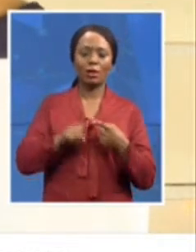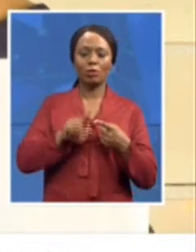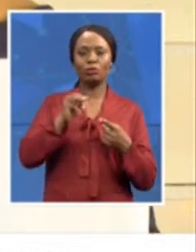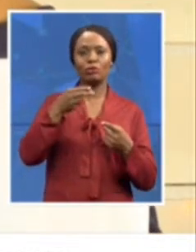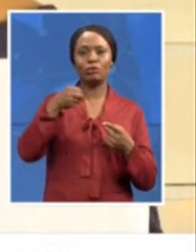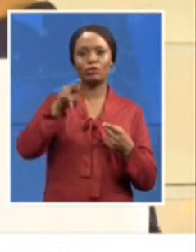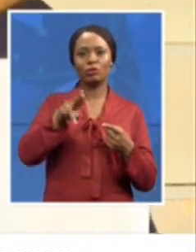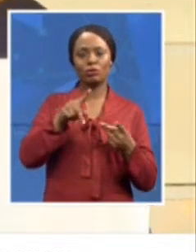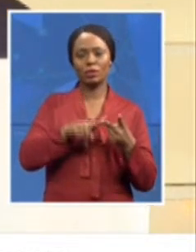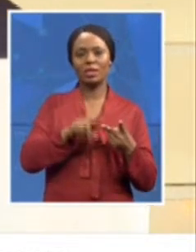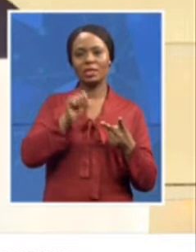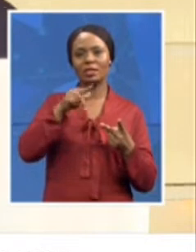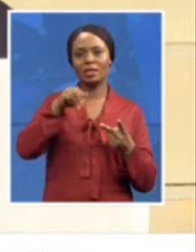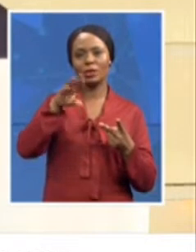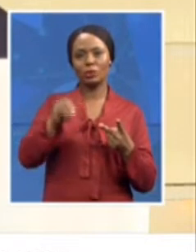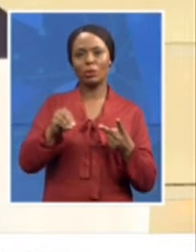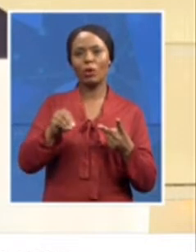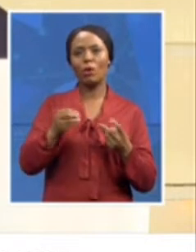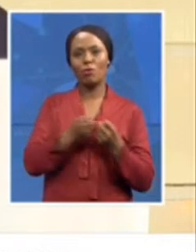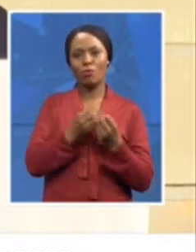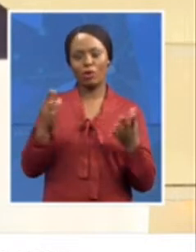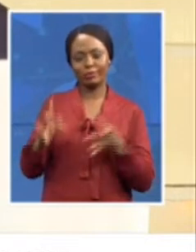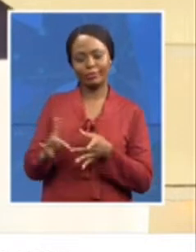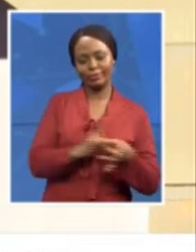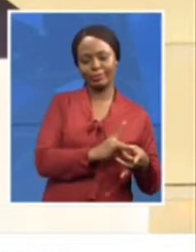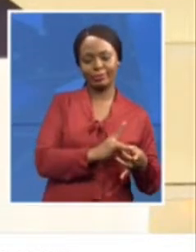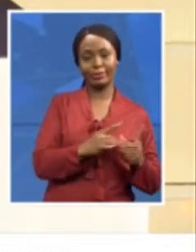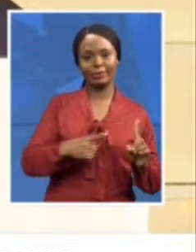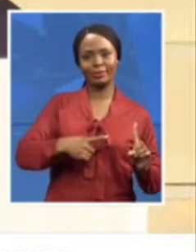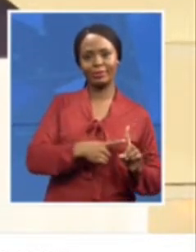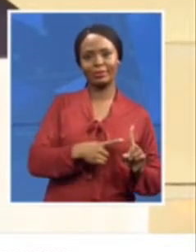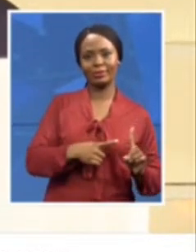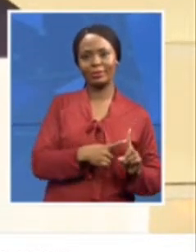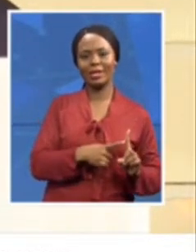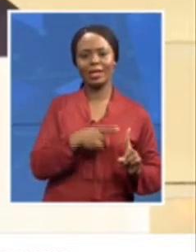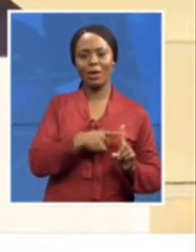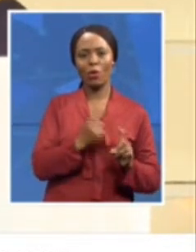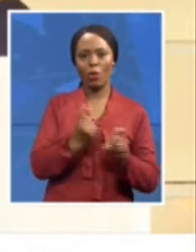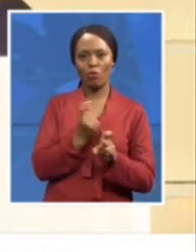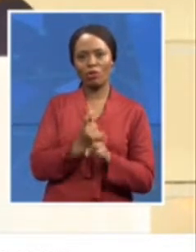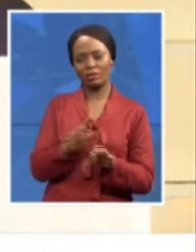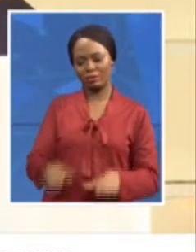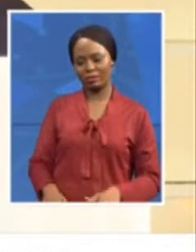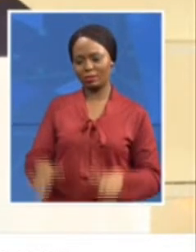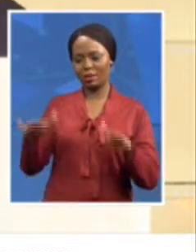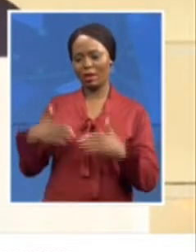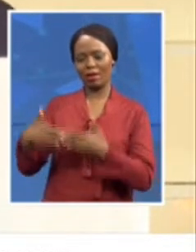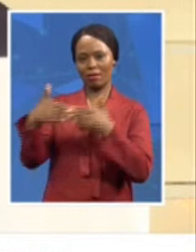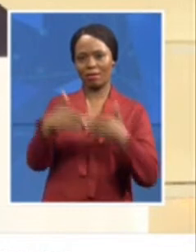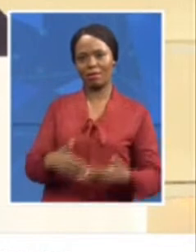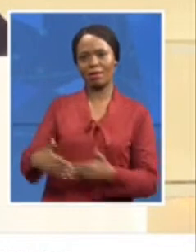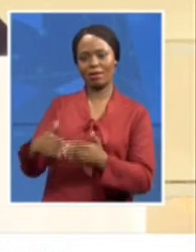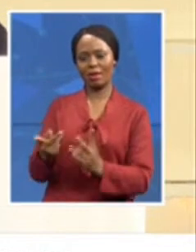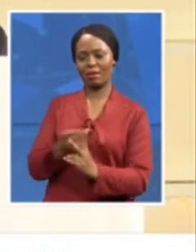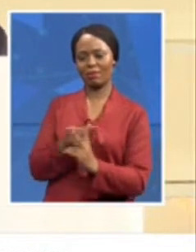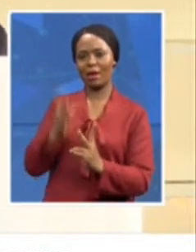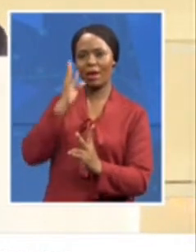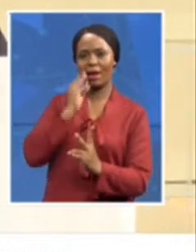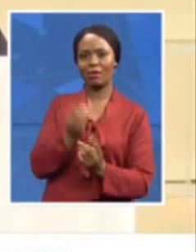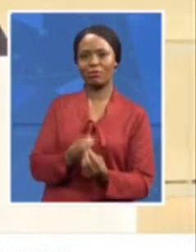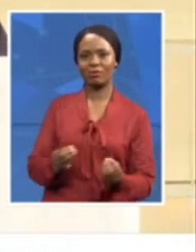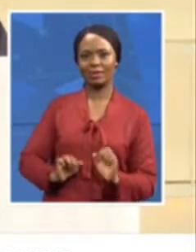was instrumental in raising them and also in giving them the opportunity to be raised across the